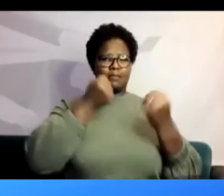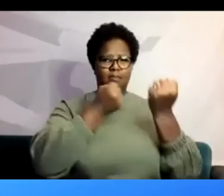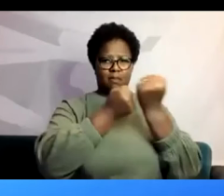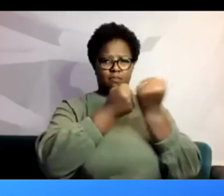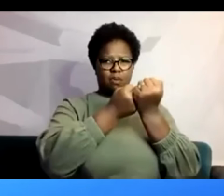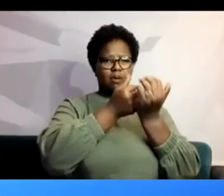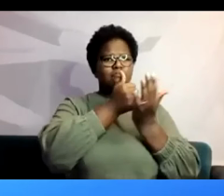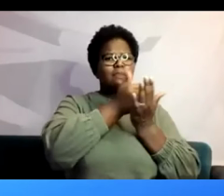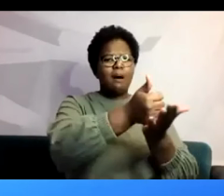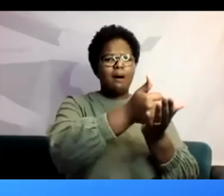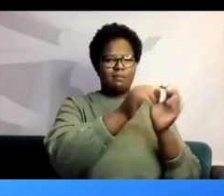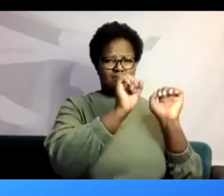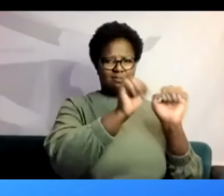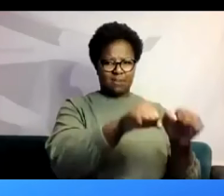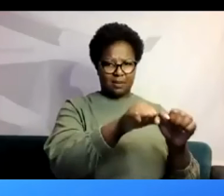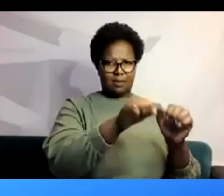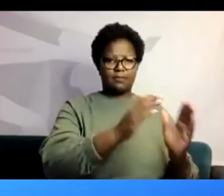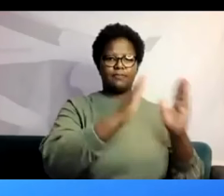slide, please.